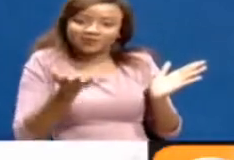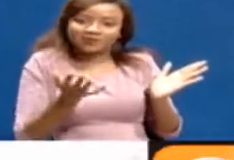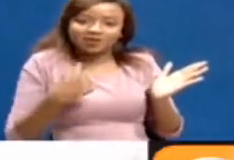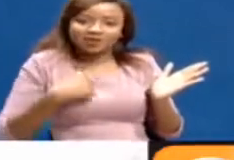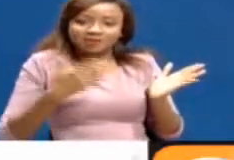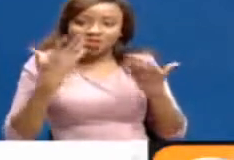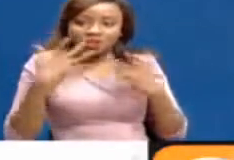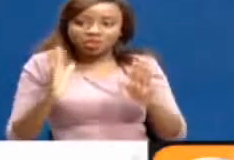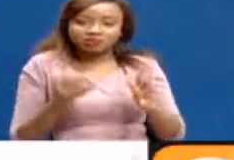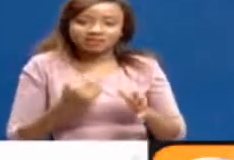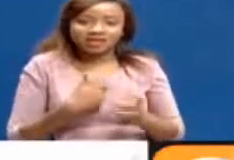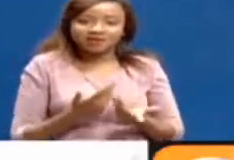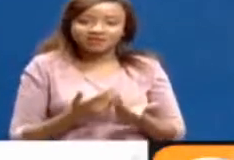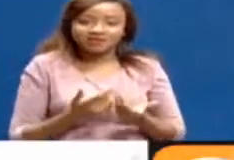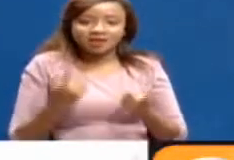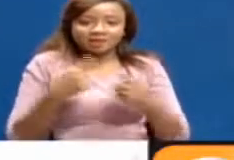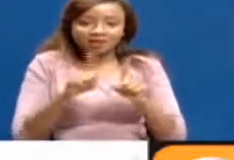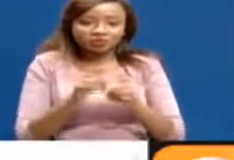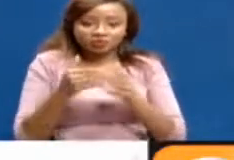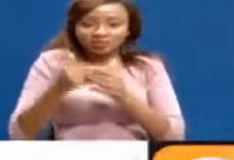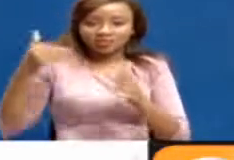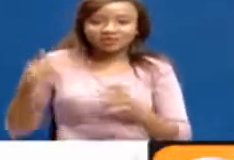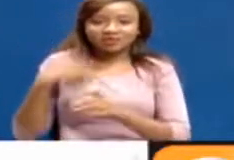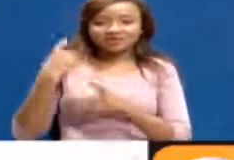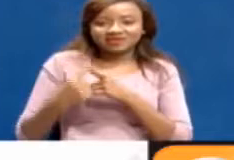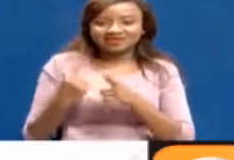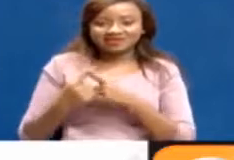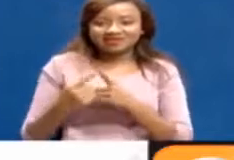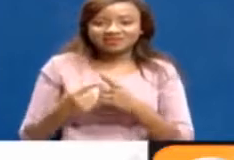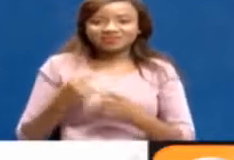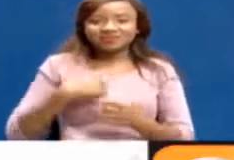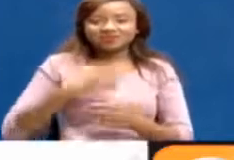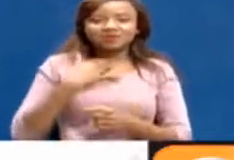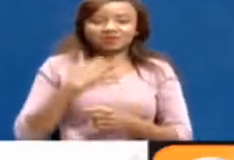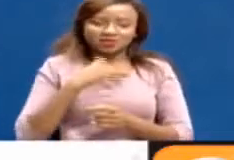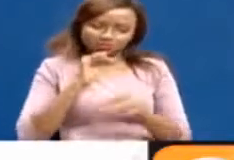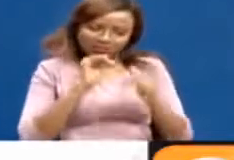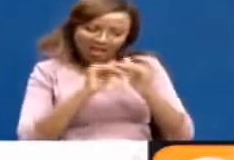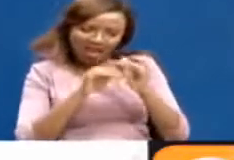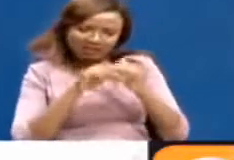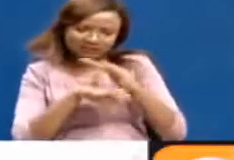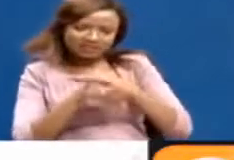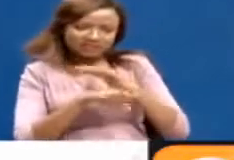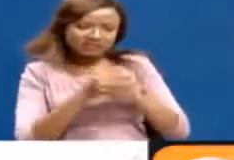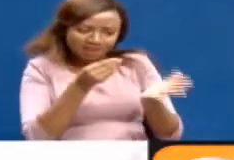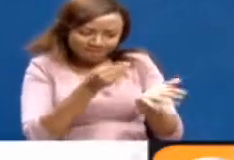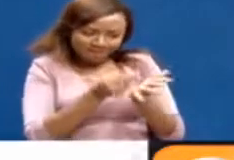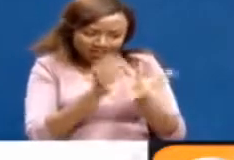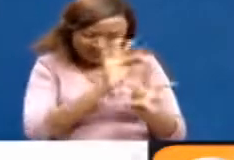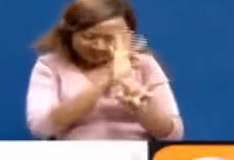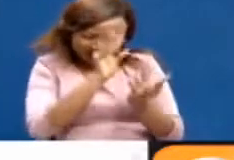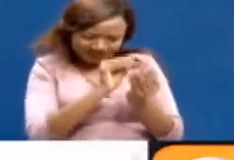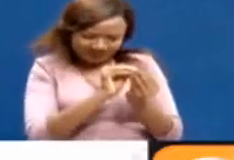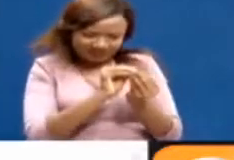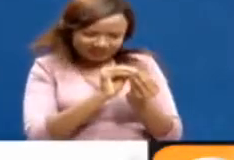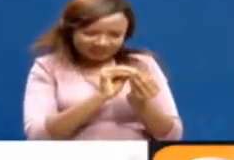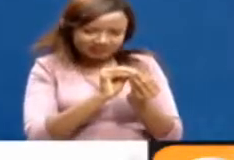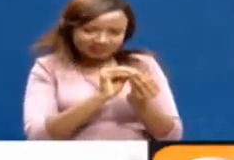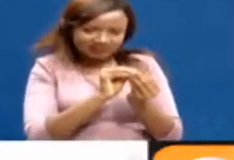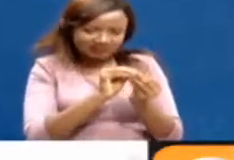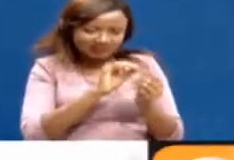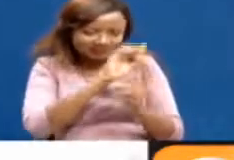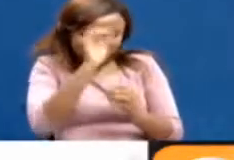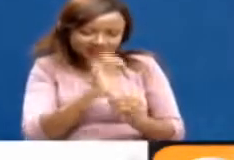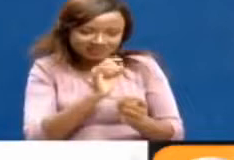in a year, in the previous year, and I want to access this percentage of, or this amount of money at a very subsidized